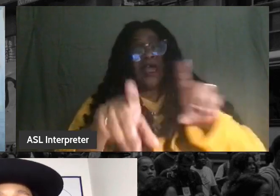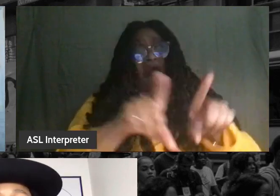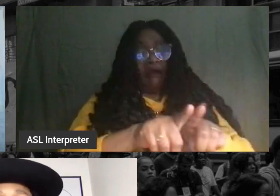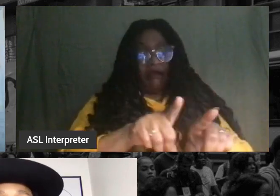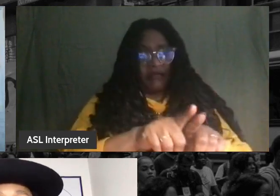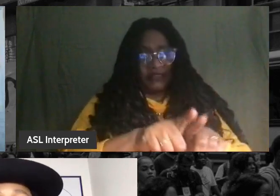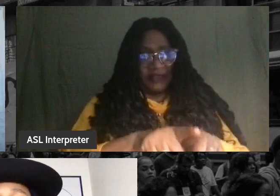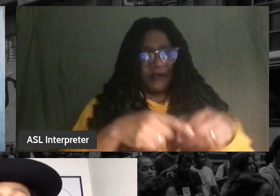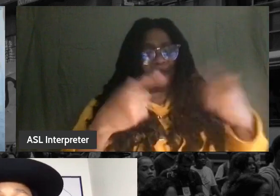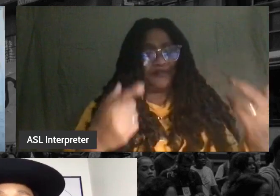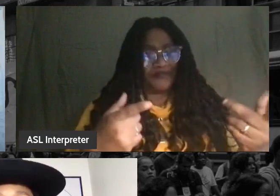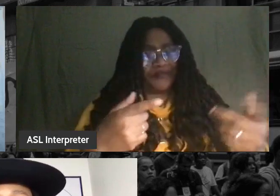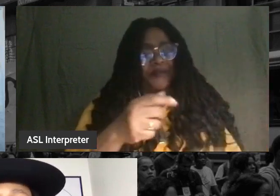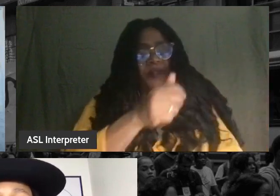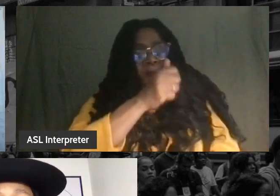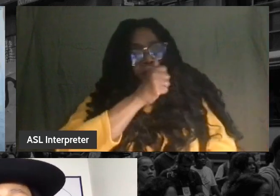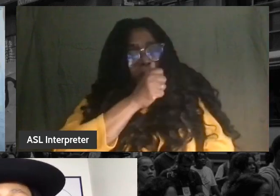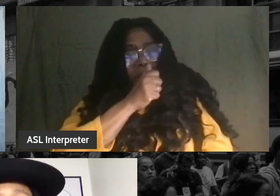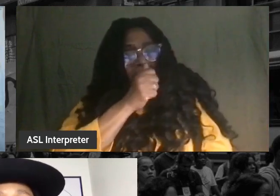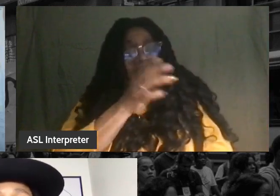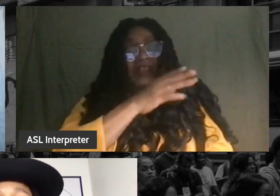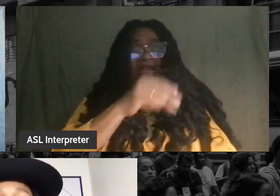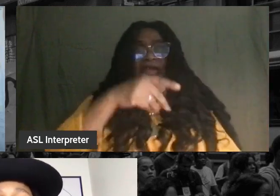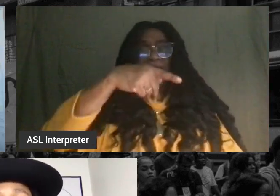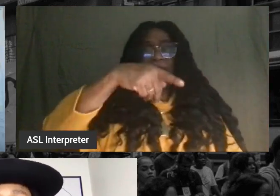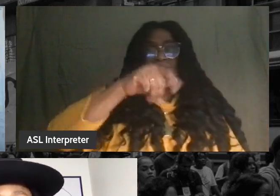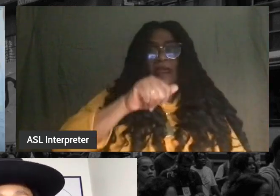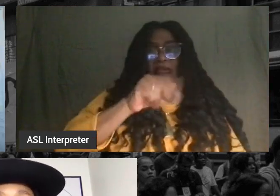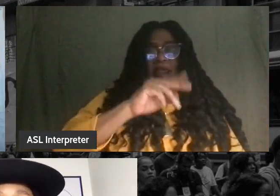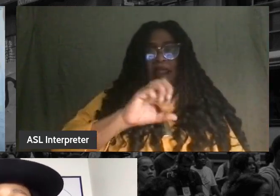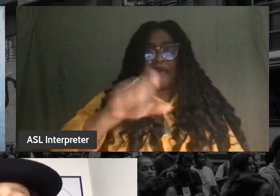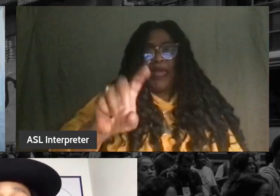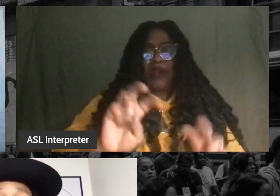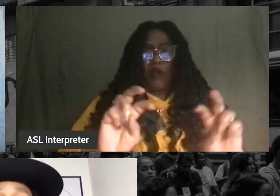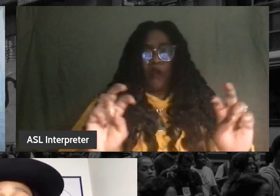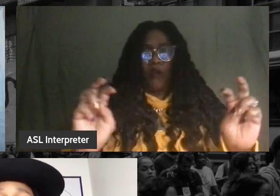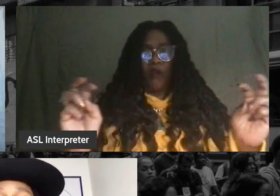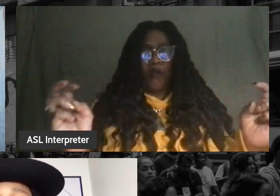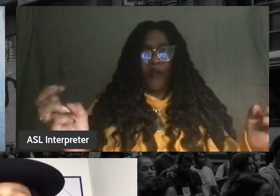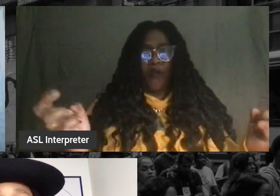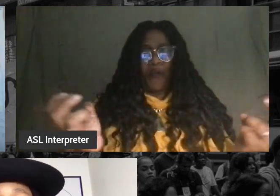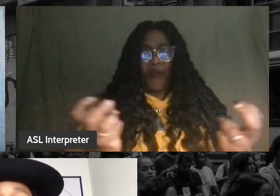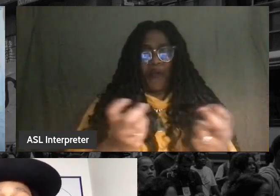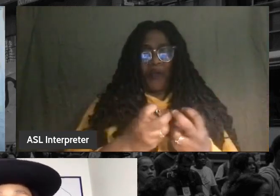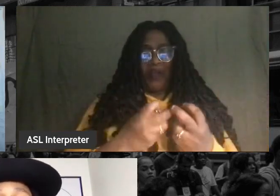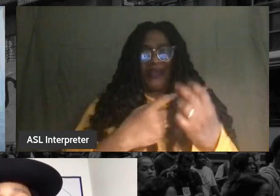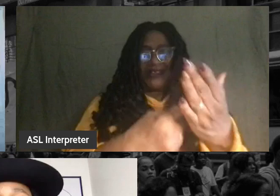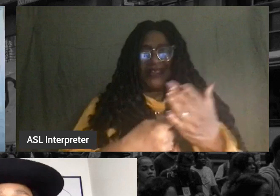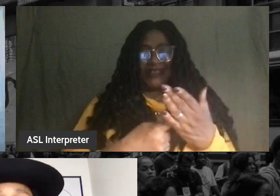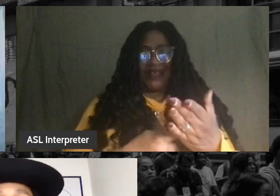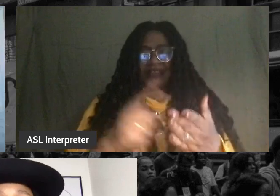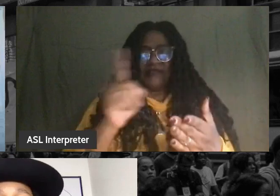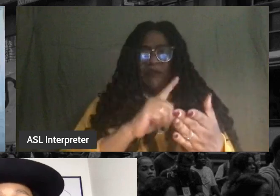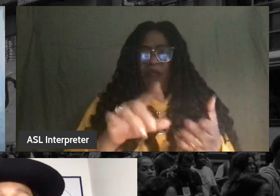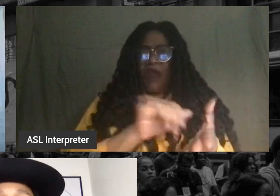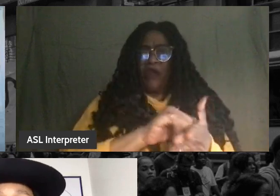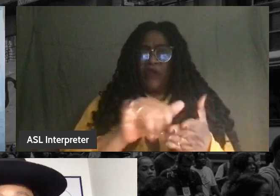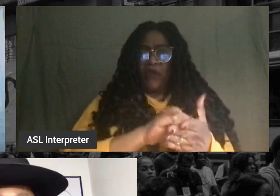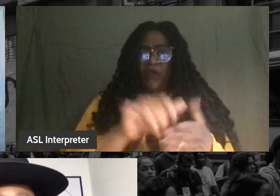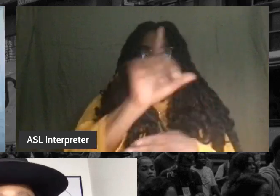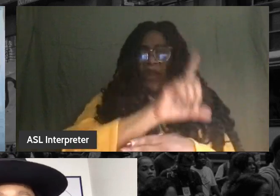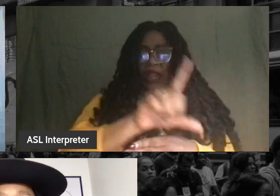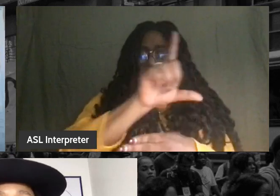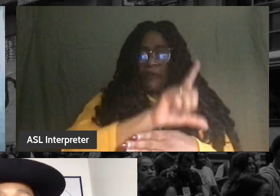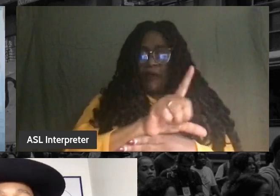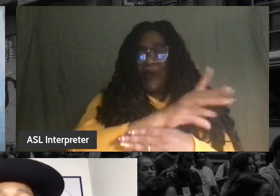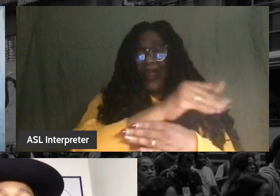screenings and panel discussions that I've curated on my own at various spaces, from the New York Public Library to barbershops and communities of